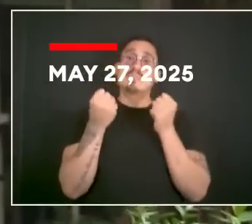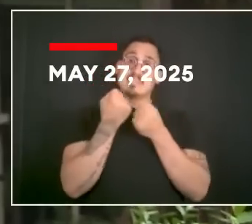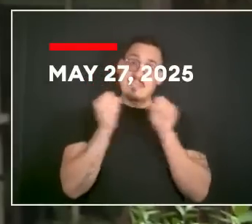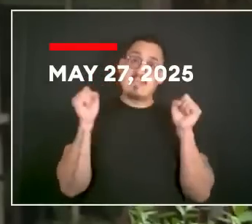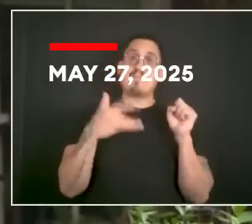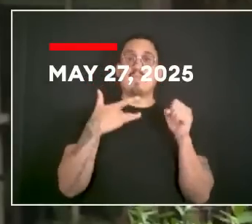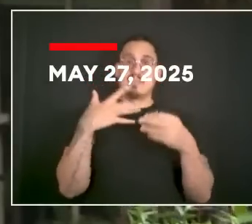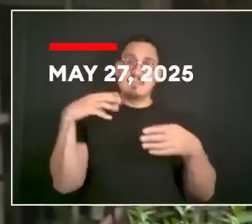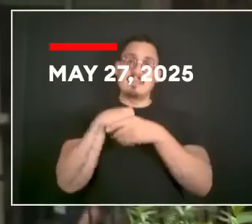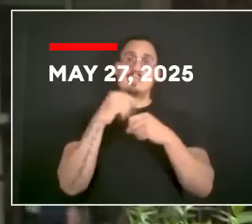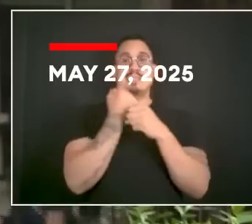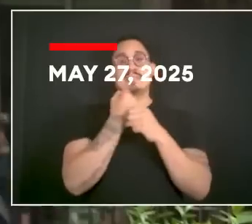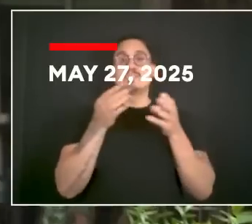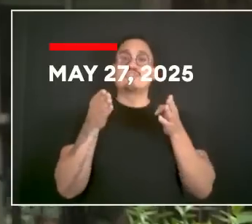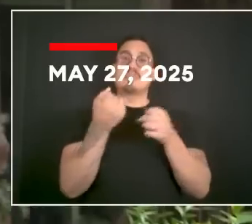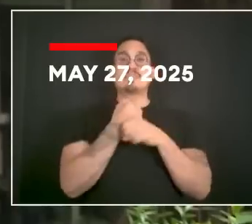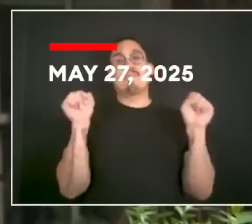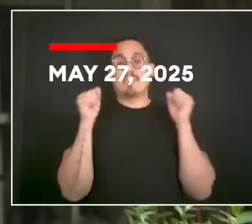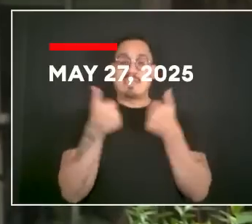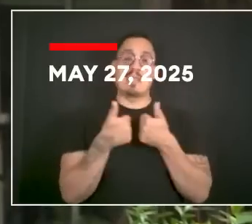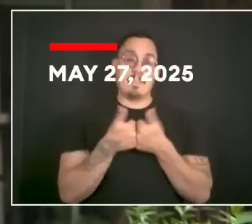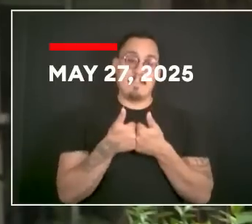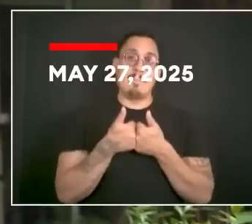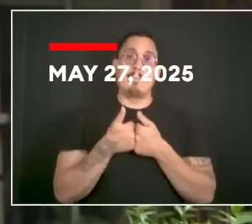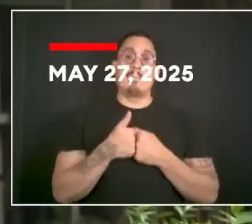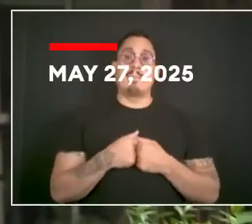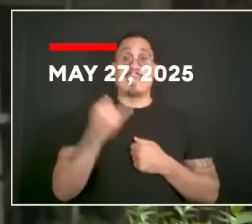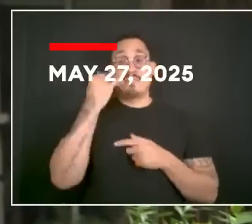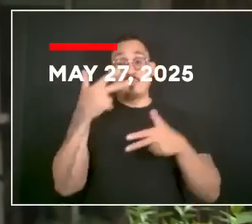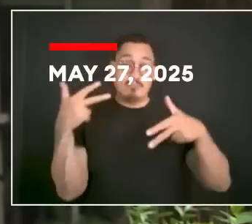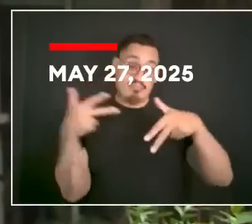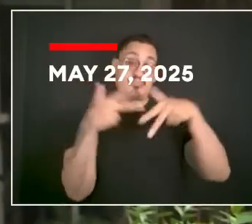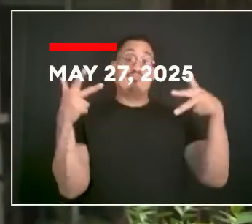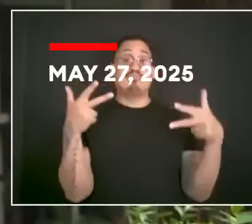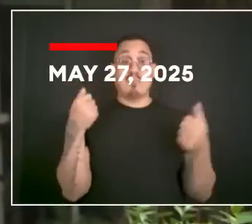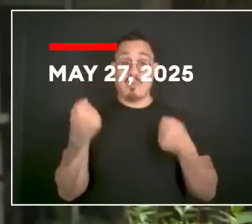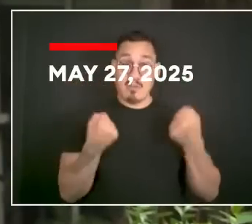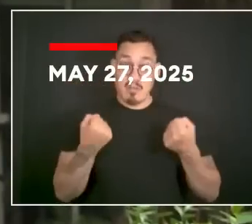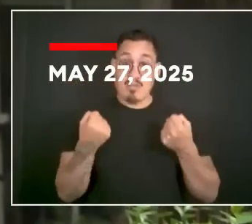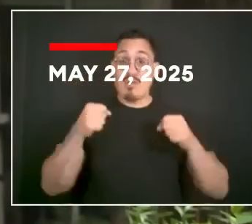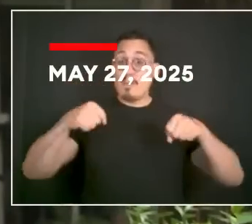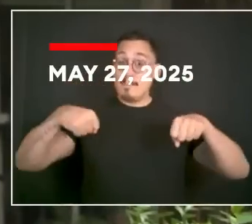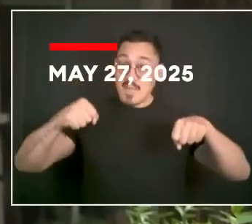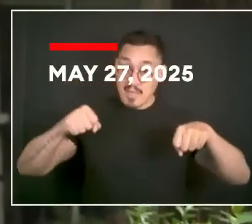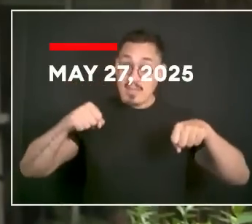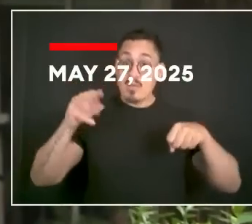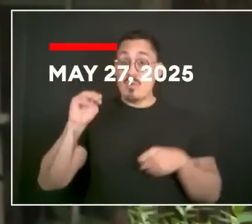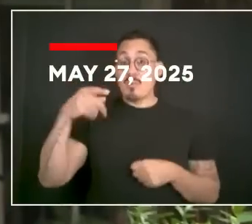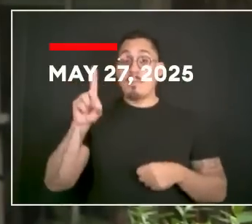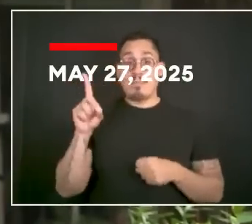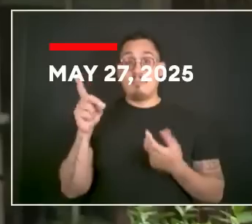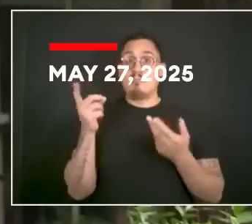street safety. Because if you are struck by a car or bike or moped, there's no